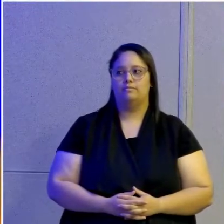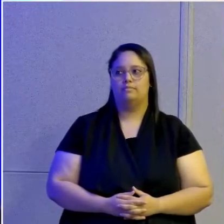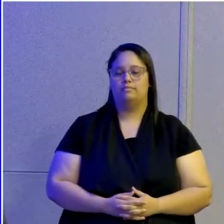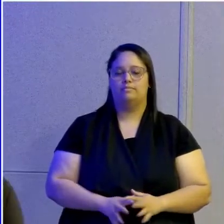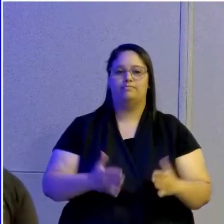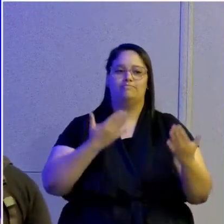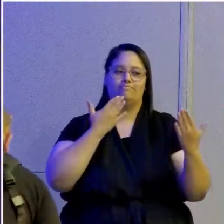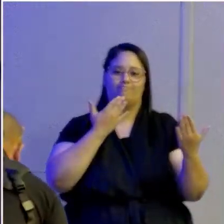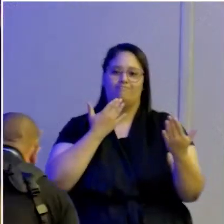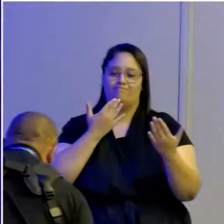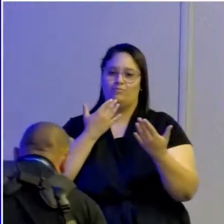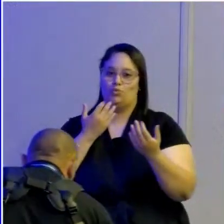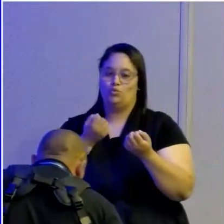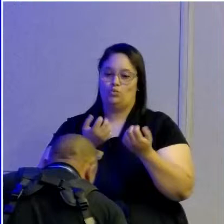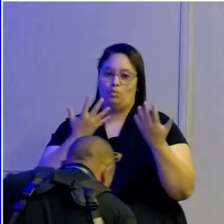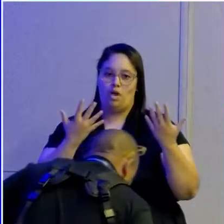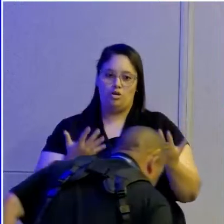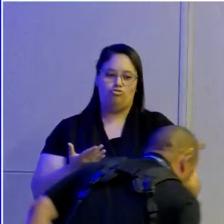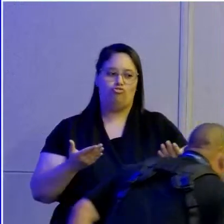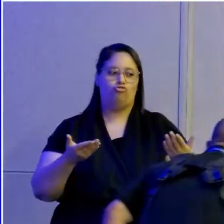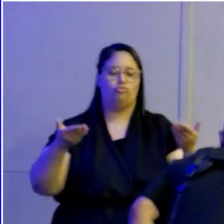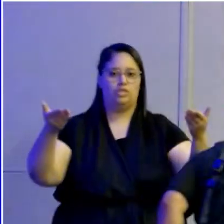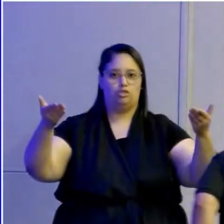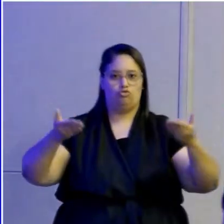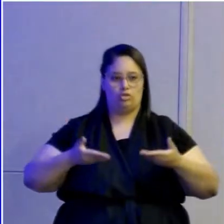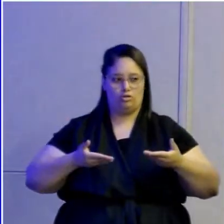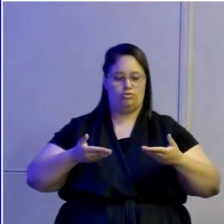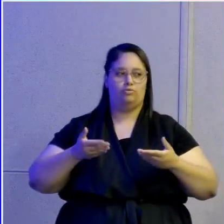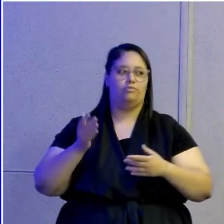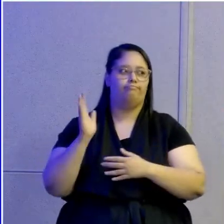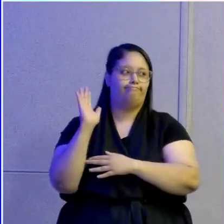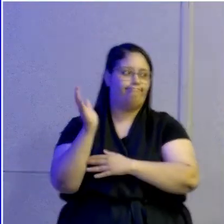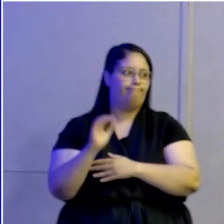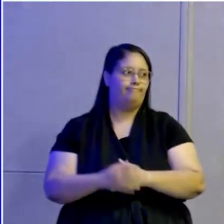Thank you very much for the introductions.